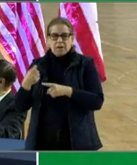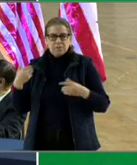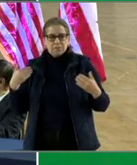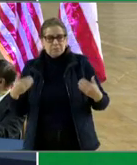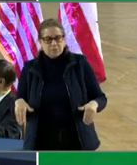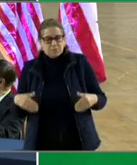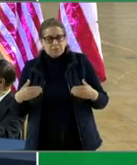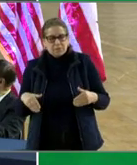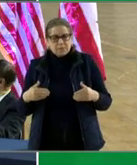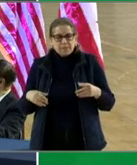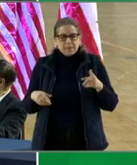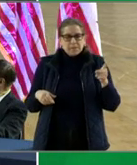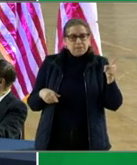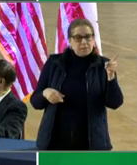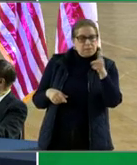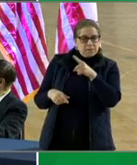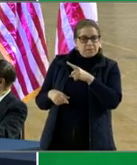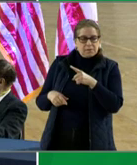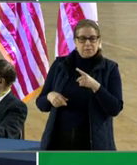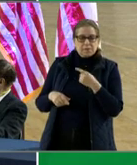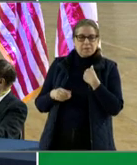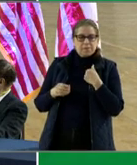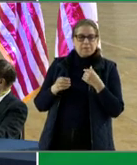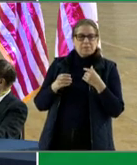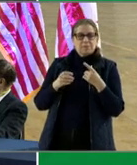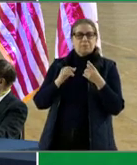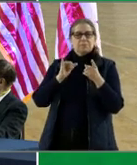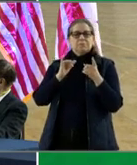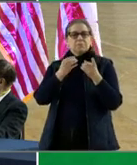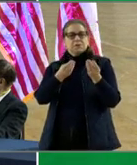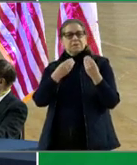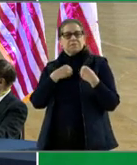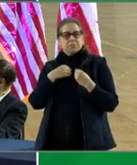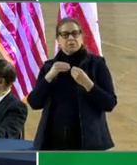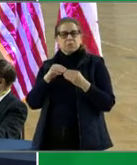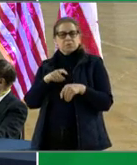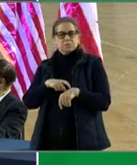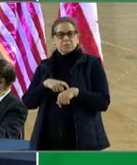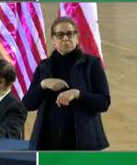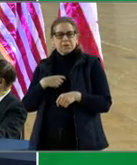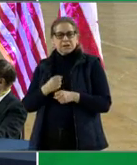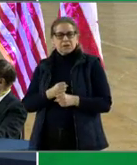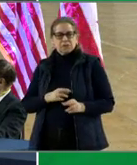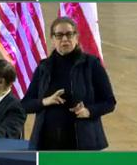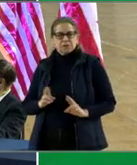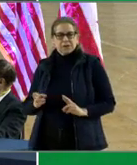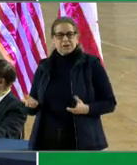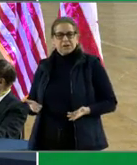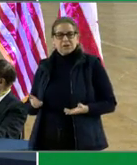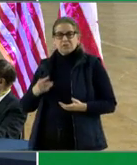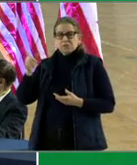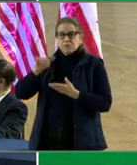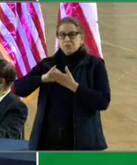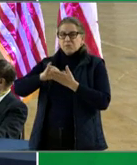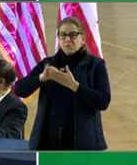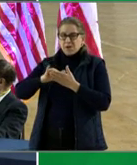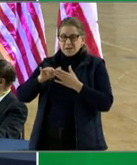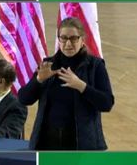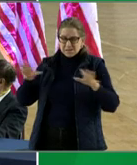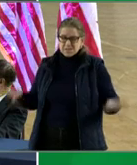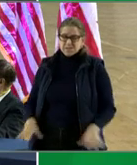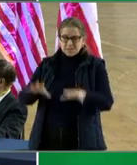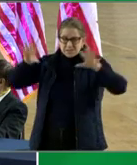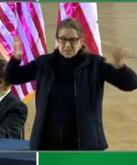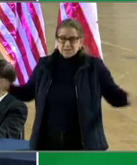more time to get ready than what we've seen in New York, and we're working every day, all day and night, to make sure that we